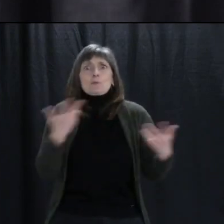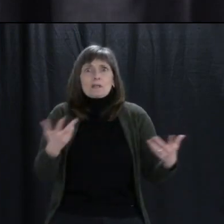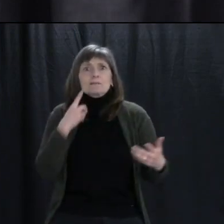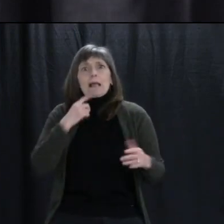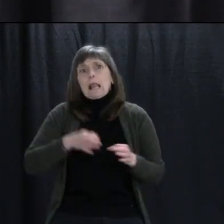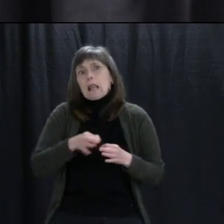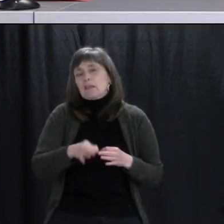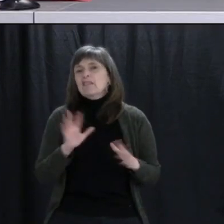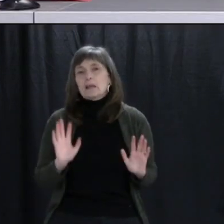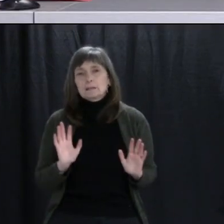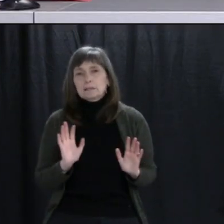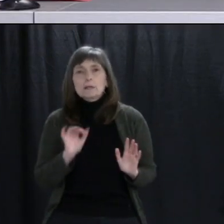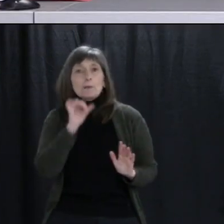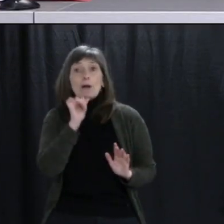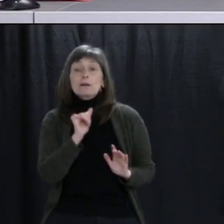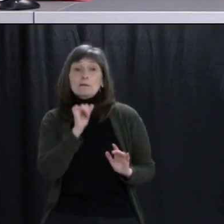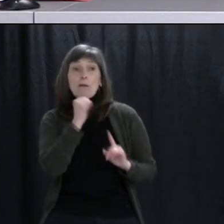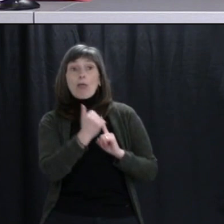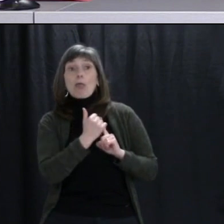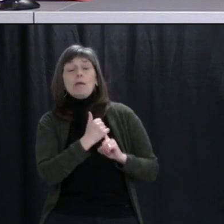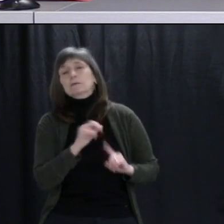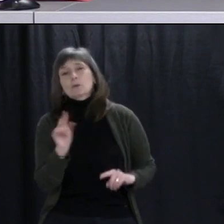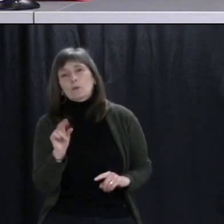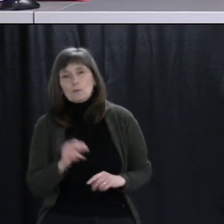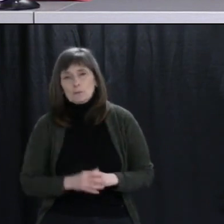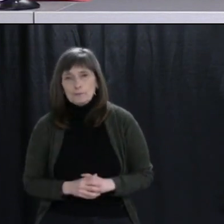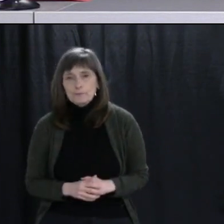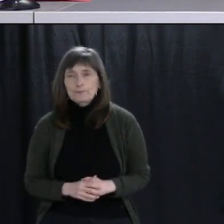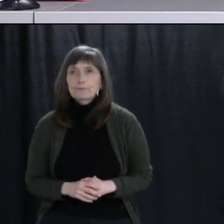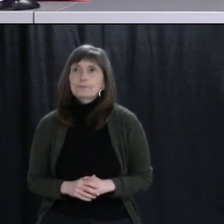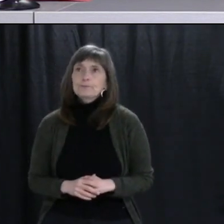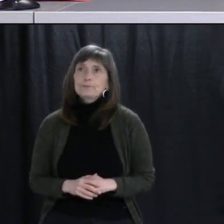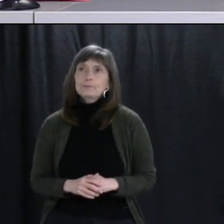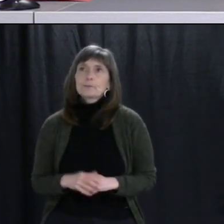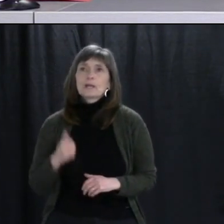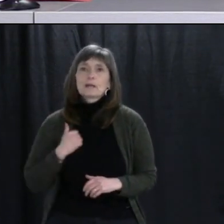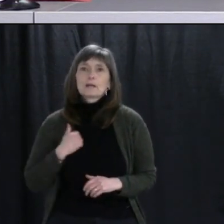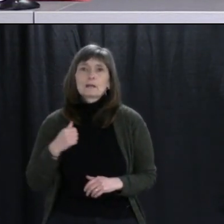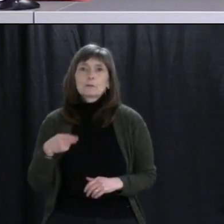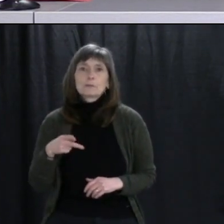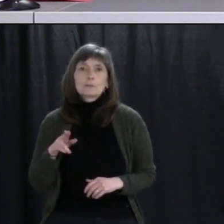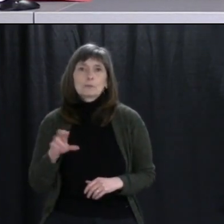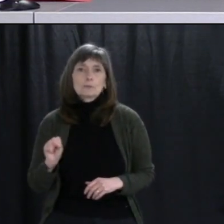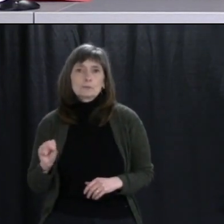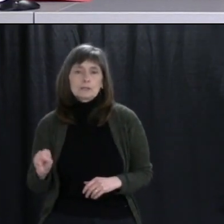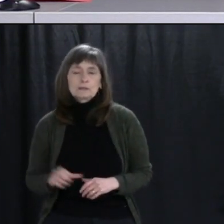Thank you. The next question is from Holly Mackenzie-Suter from Canadian Press. Please go ahead.